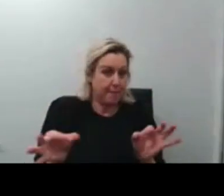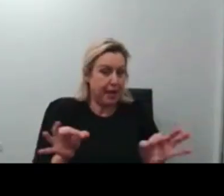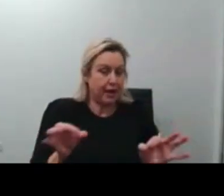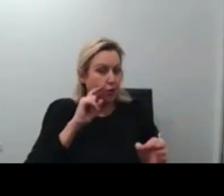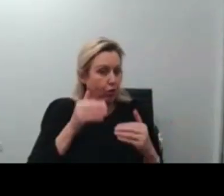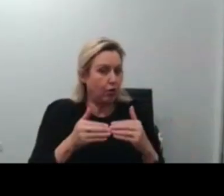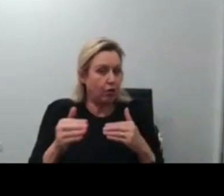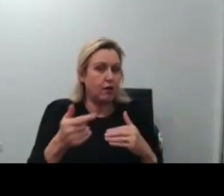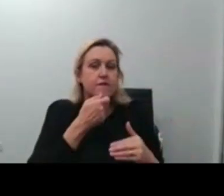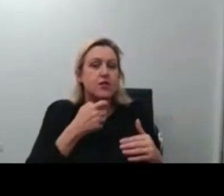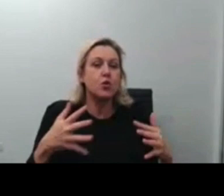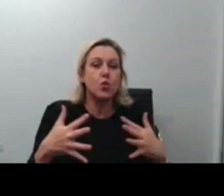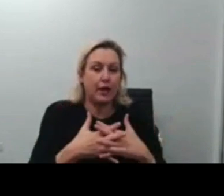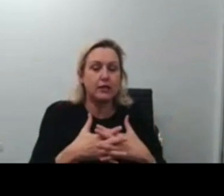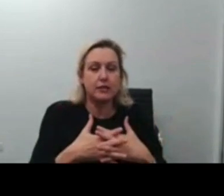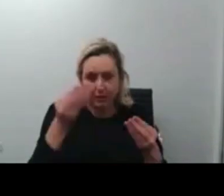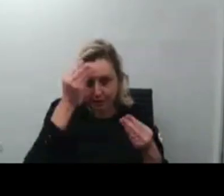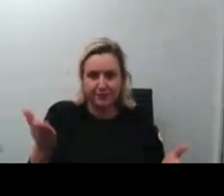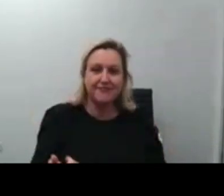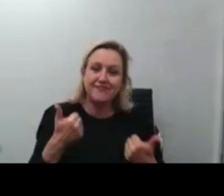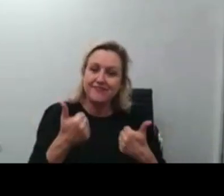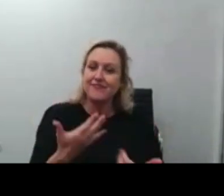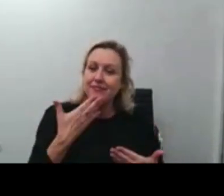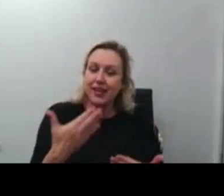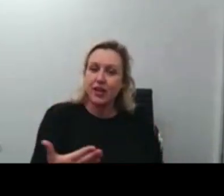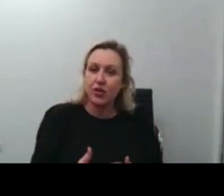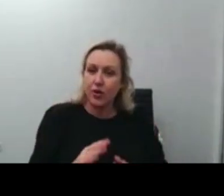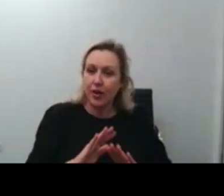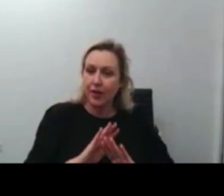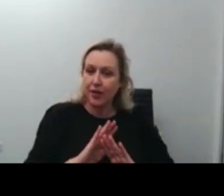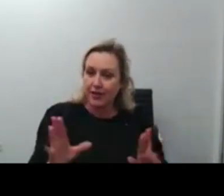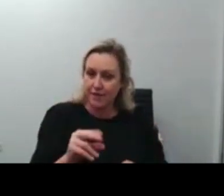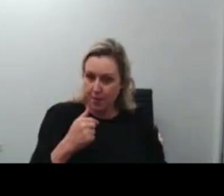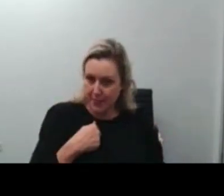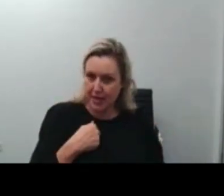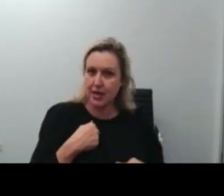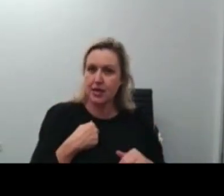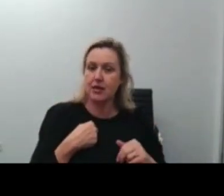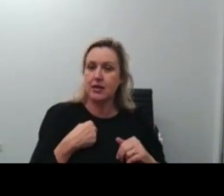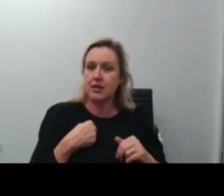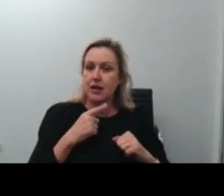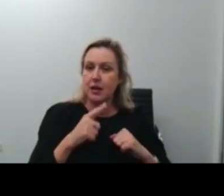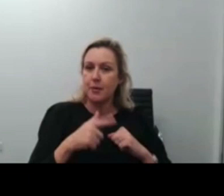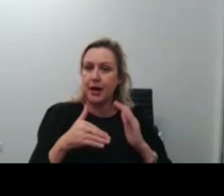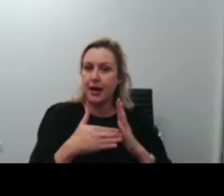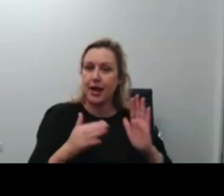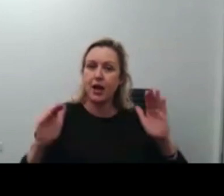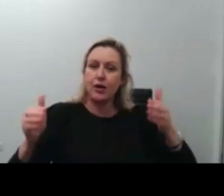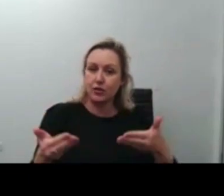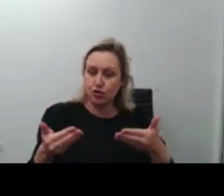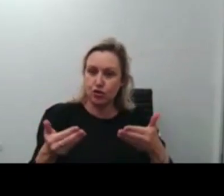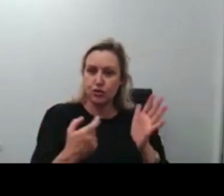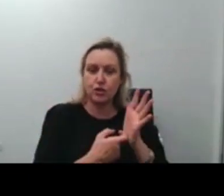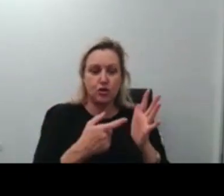in the coming weeks. All right, thank you. That's it from me, but I'd now like to introduce